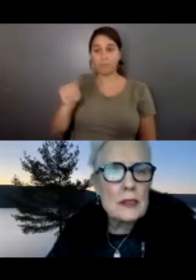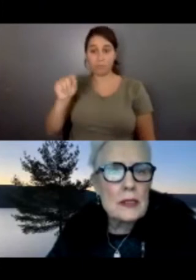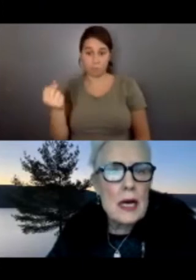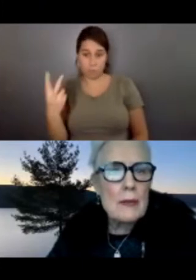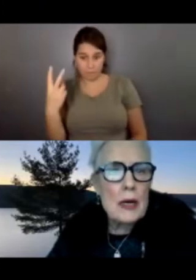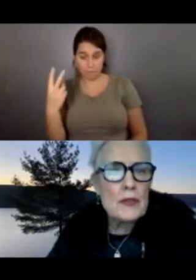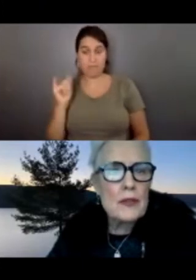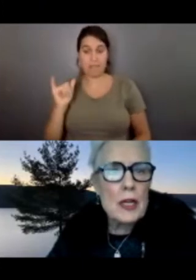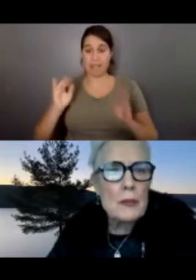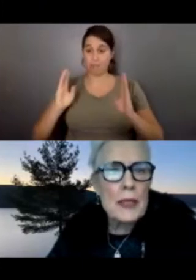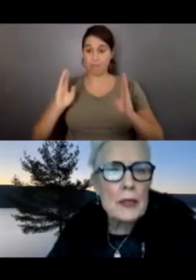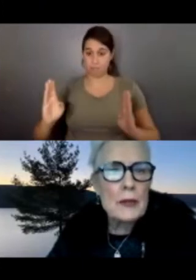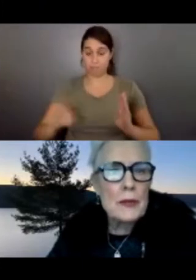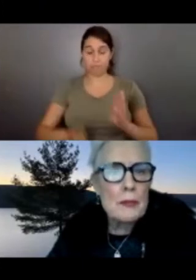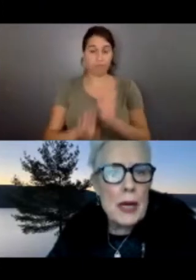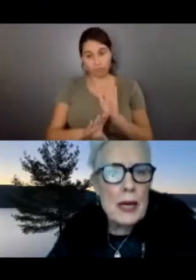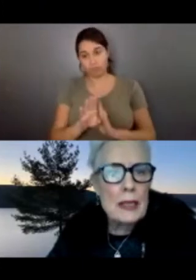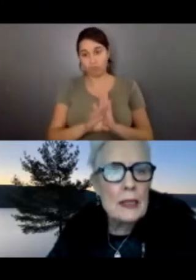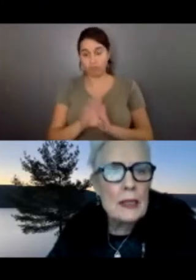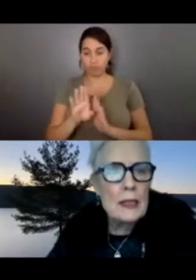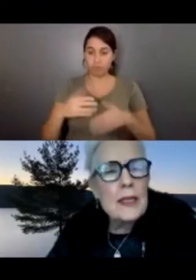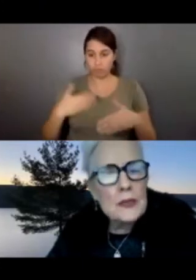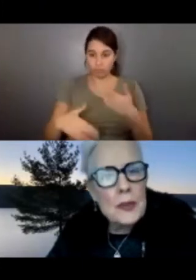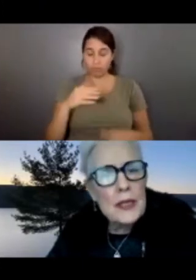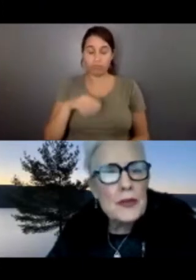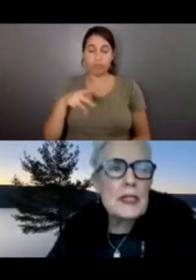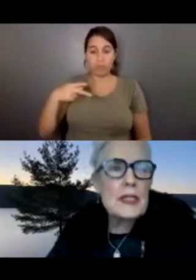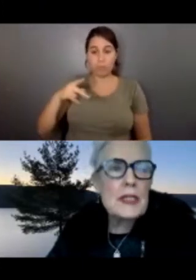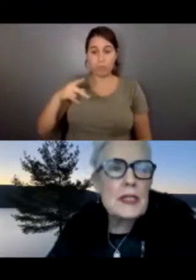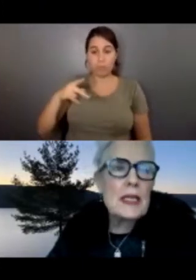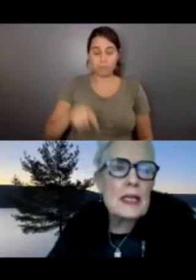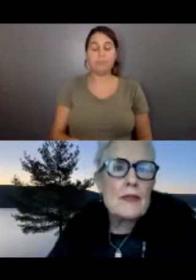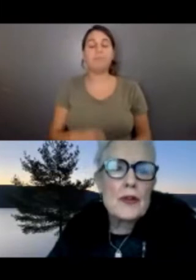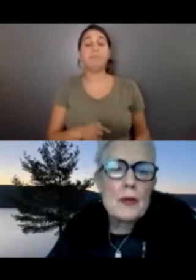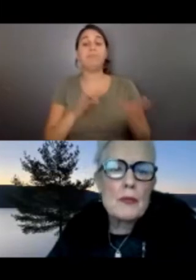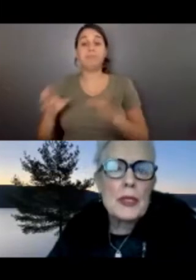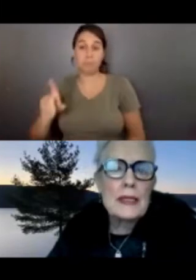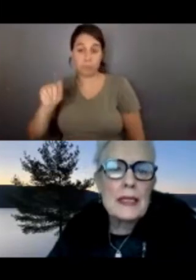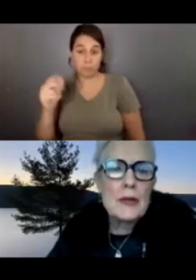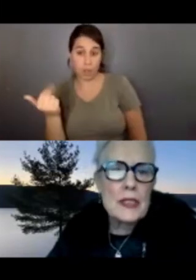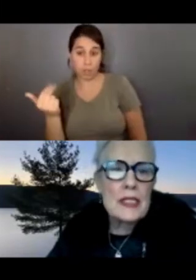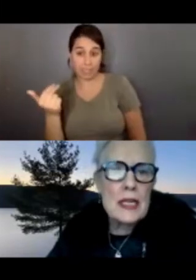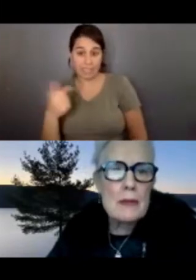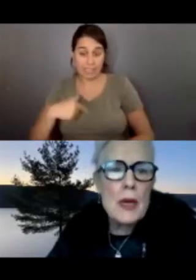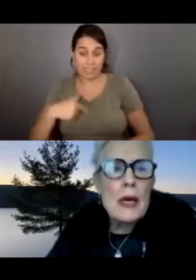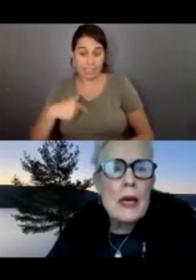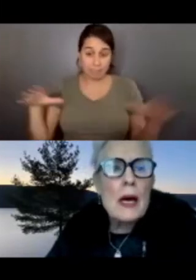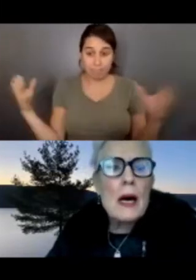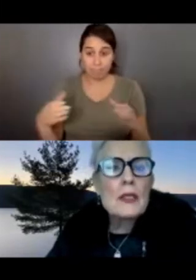the time of developing the pilot. In 2013, after pulling together this